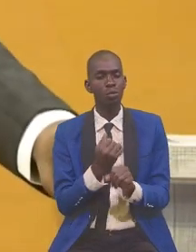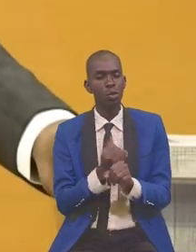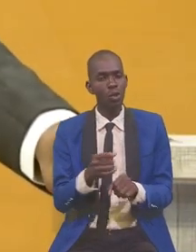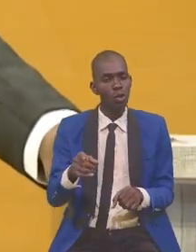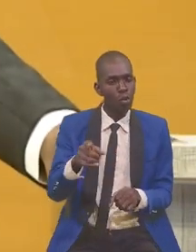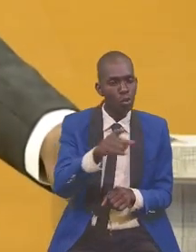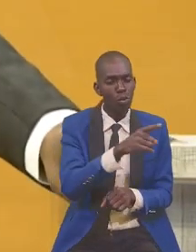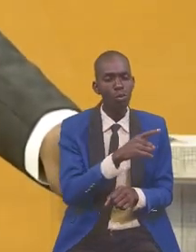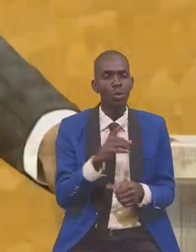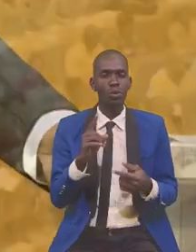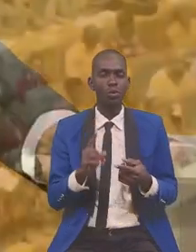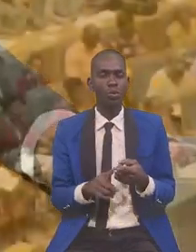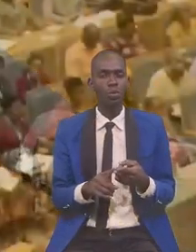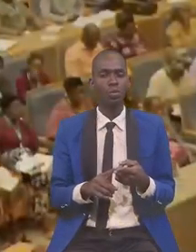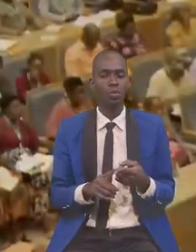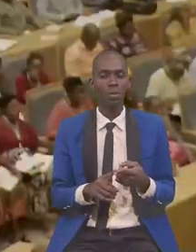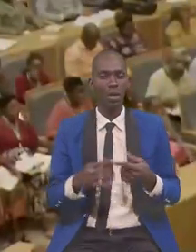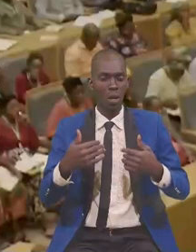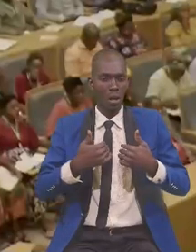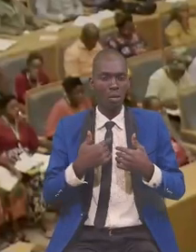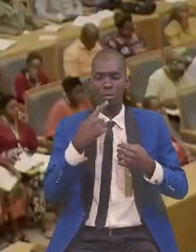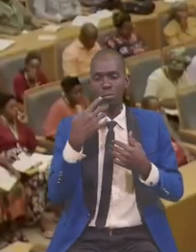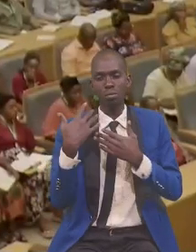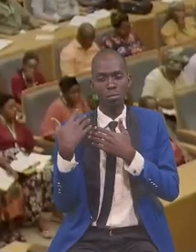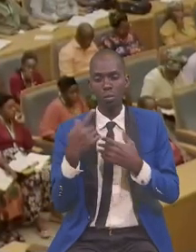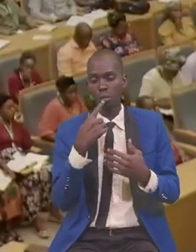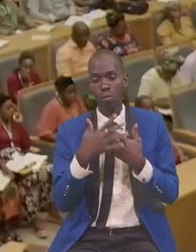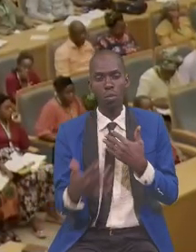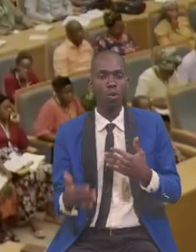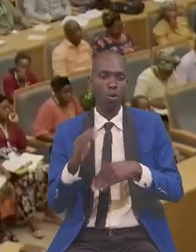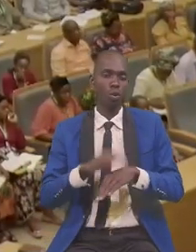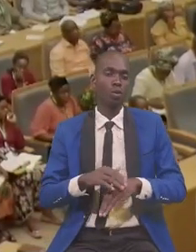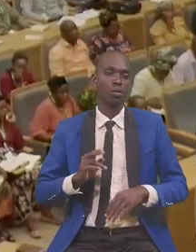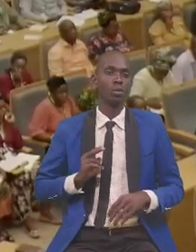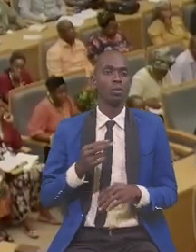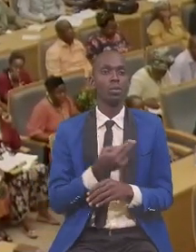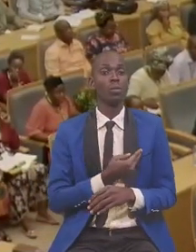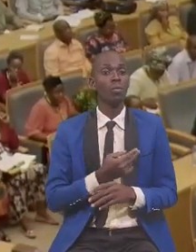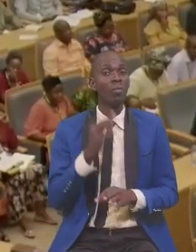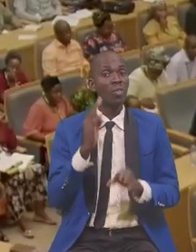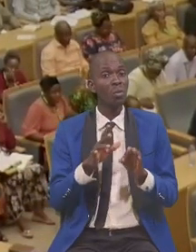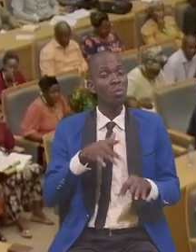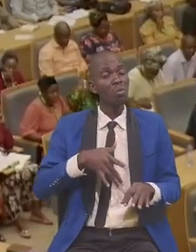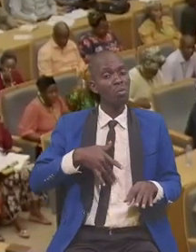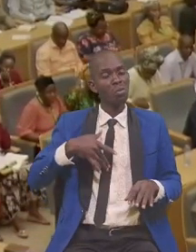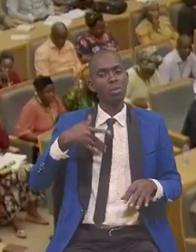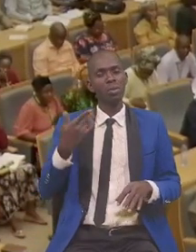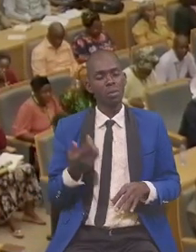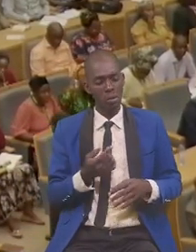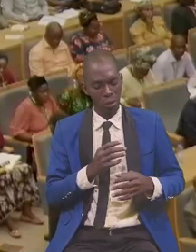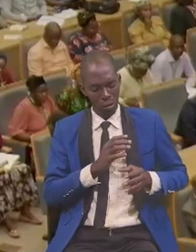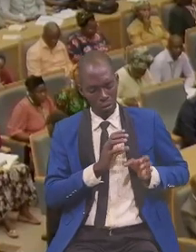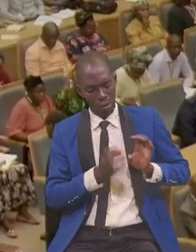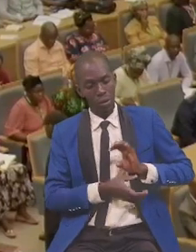have this man's, the Messiah's blood upon us? If you're feeling convicted, don't